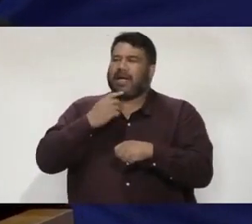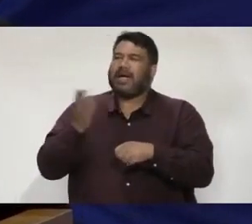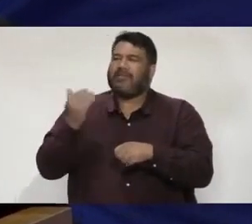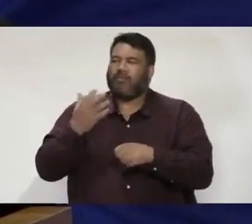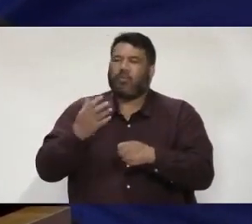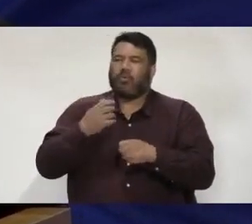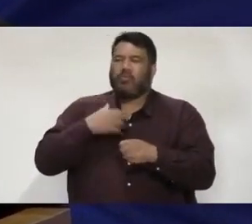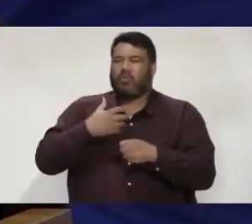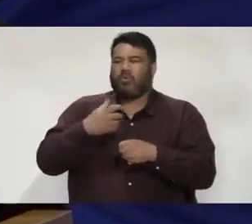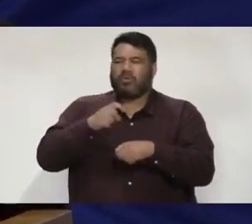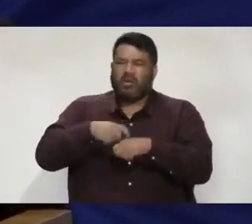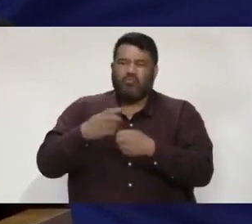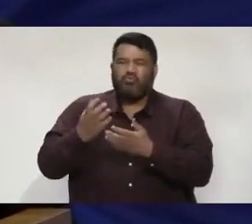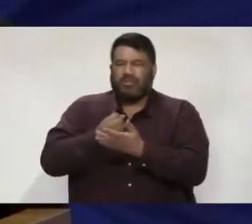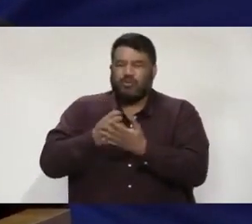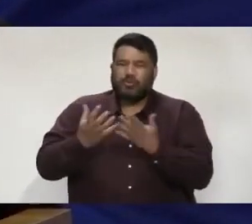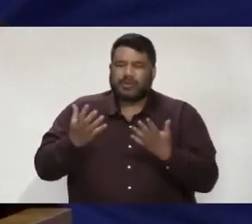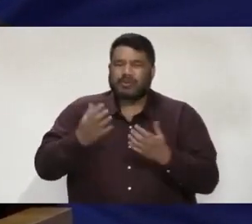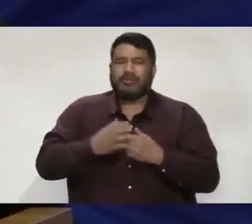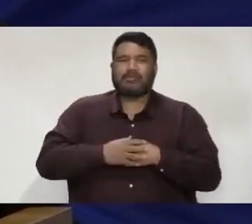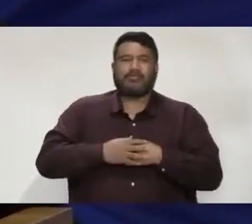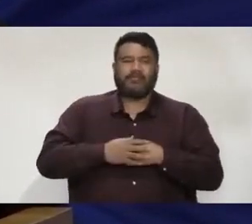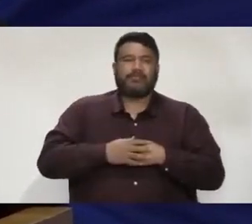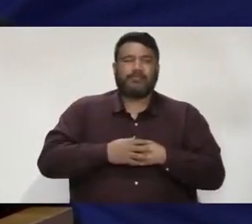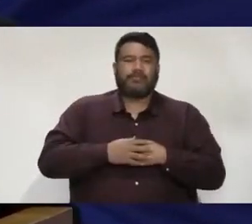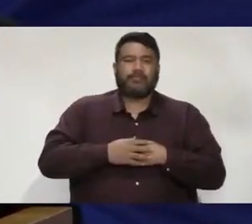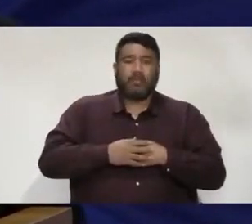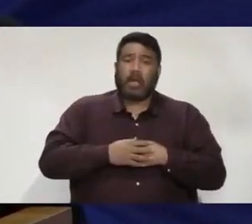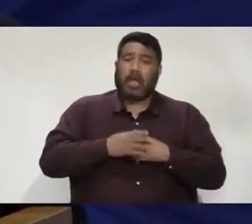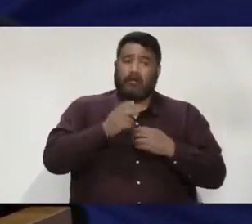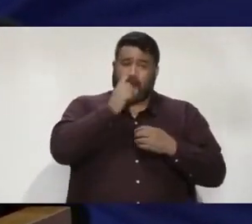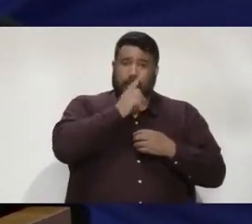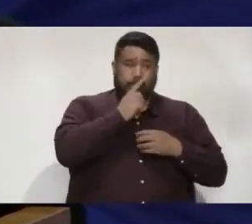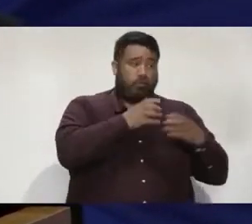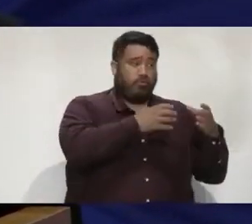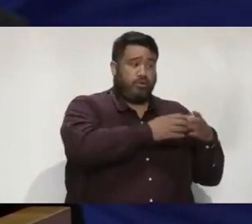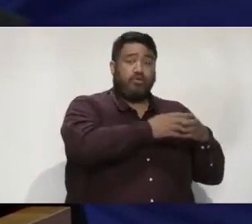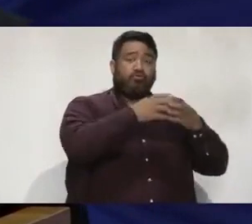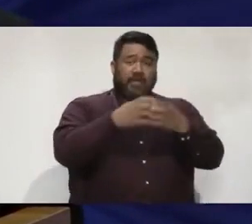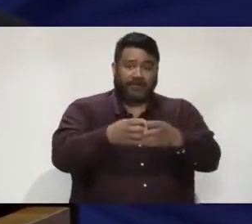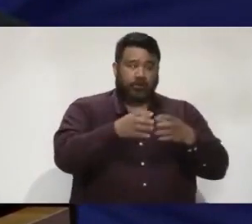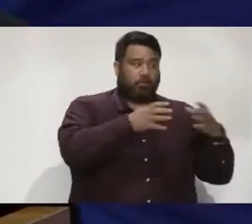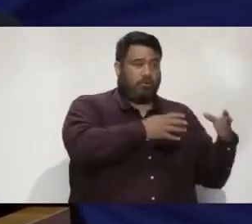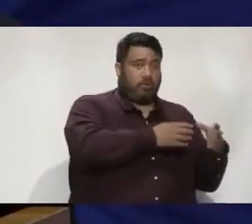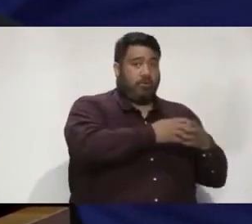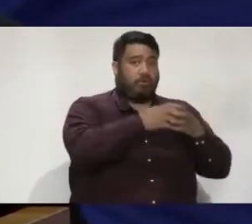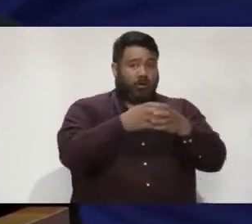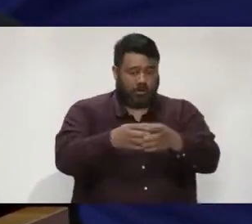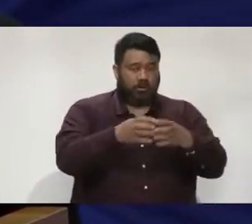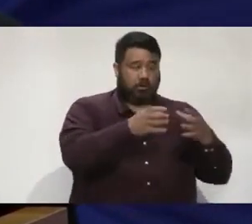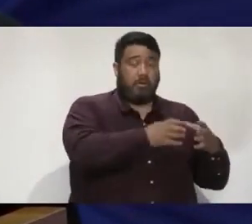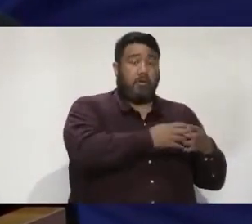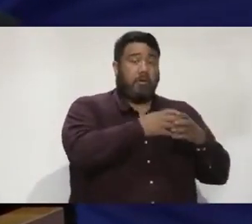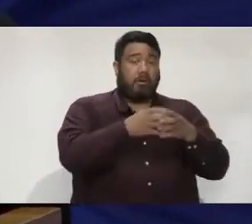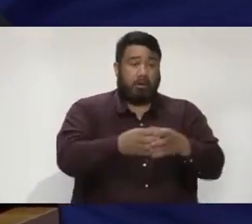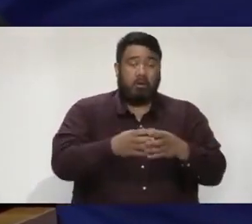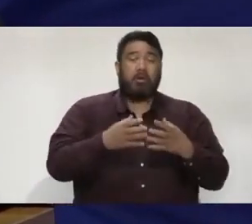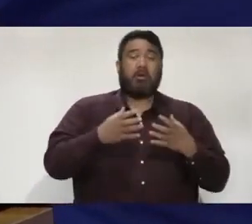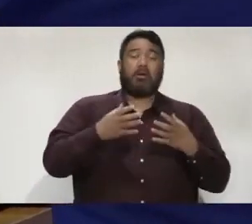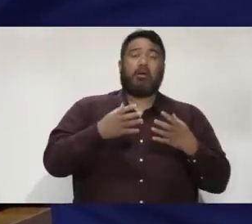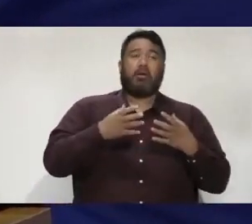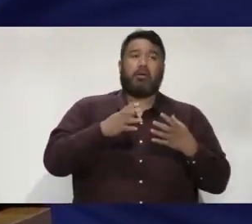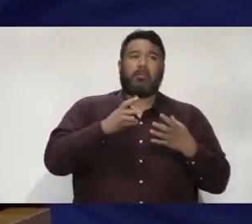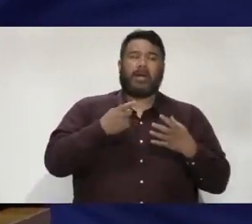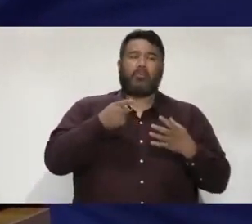various timeframes and various cohorts that were transferred to managed capacity. That is not something that happens anymore.